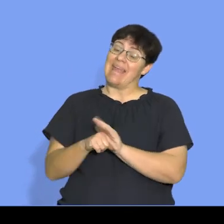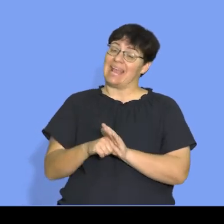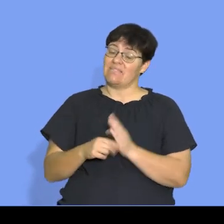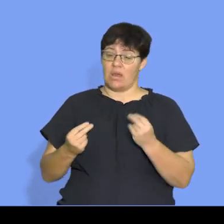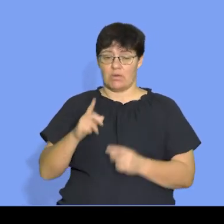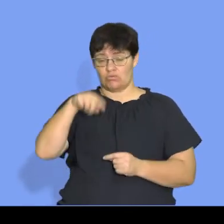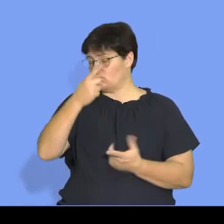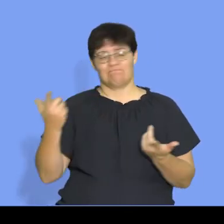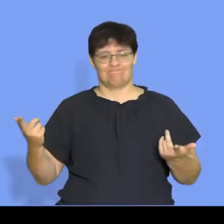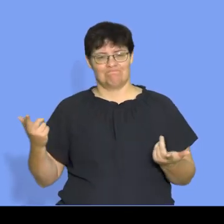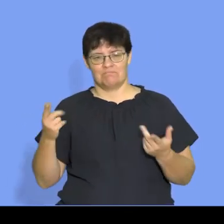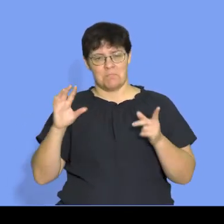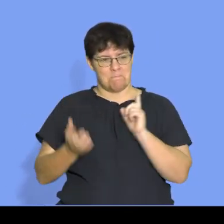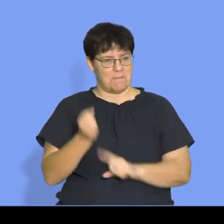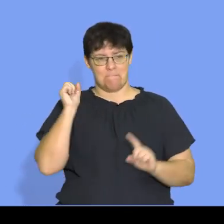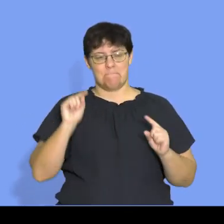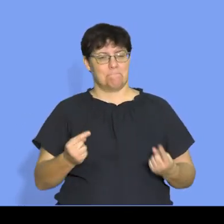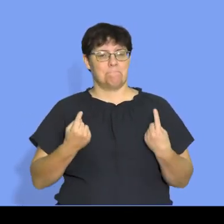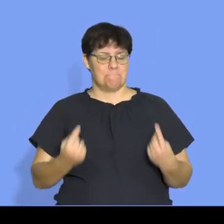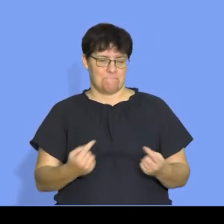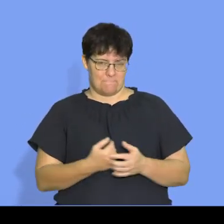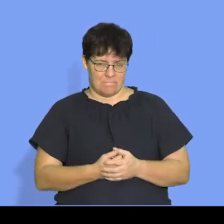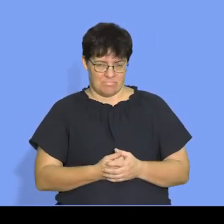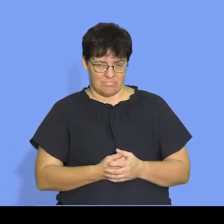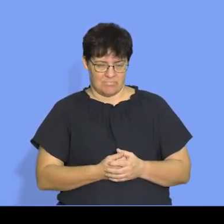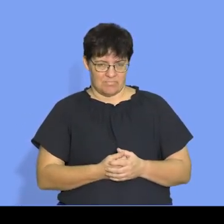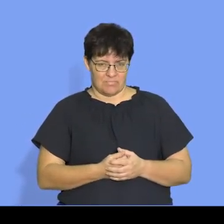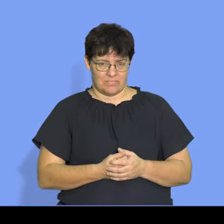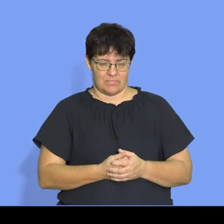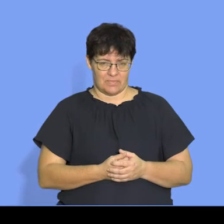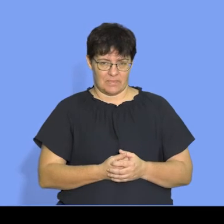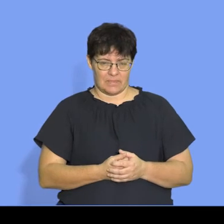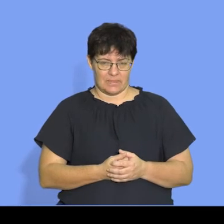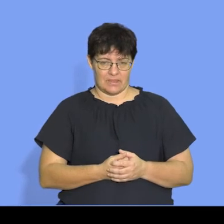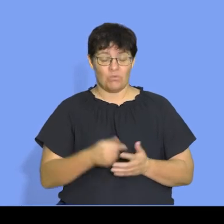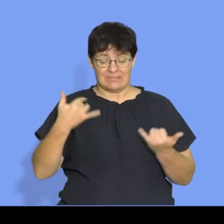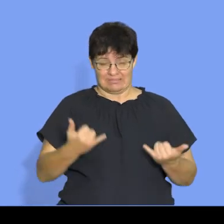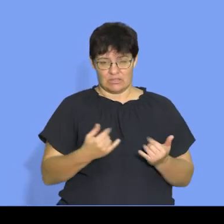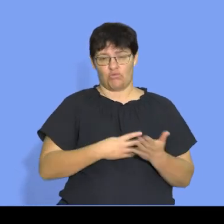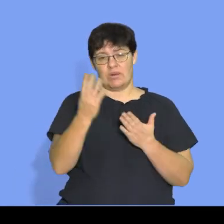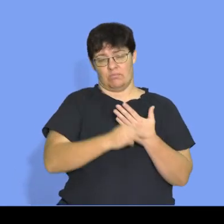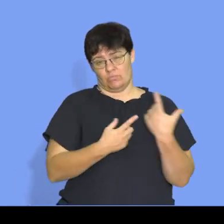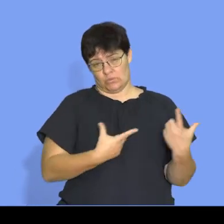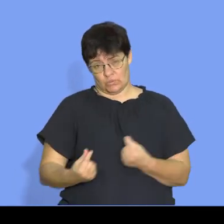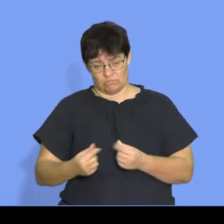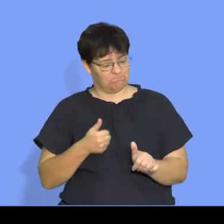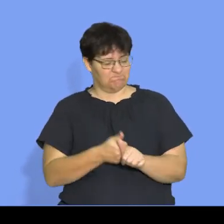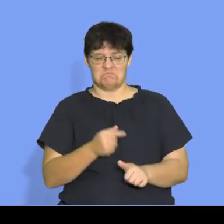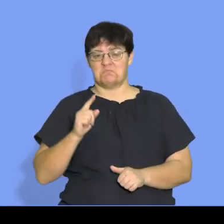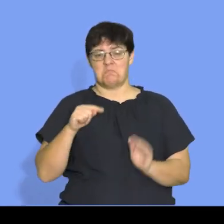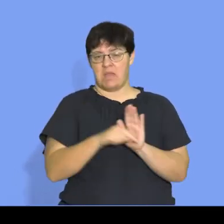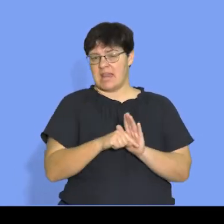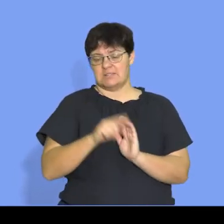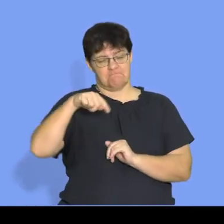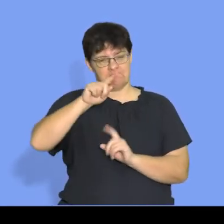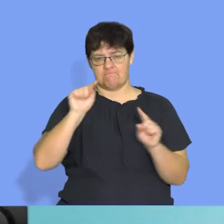not defined under mathematics, right, in this curriculum that we are actually doing. Now, with all the previous